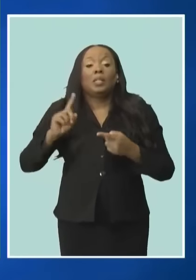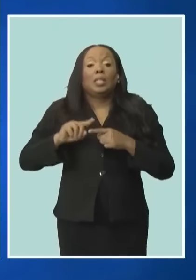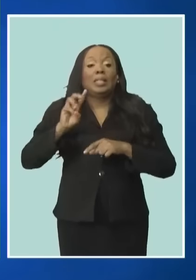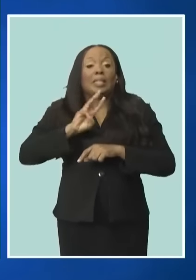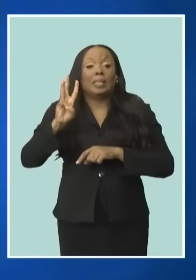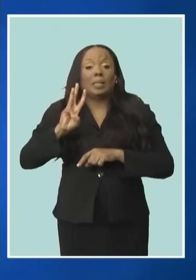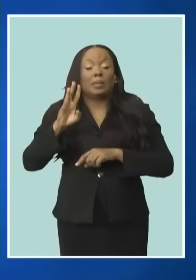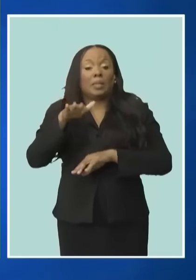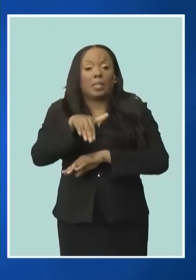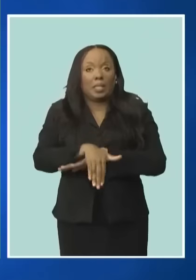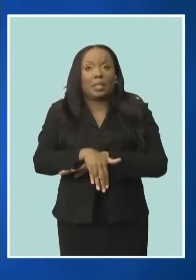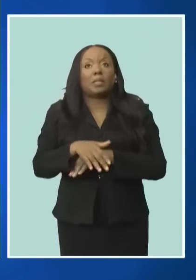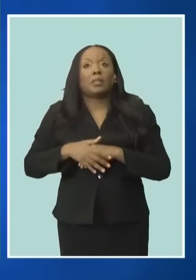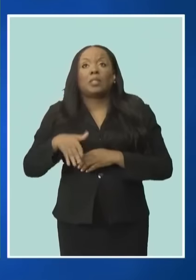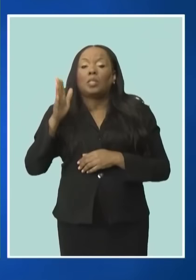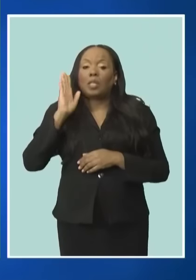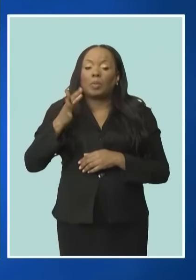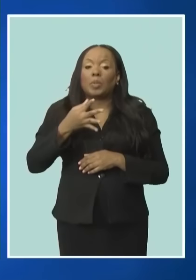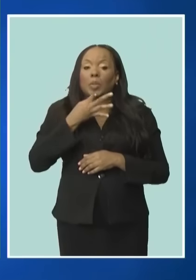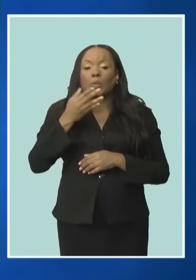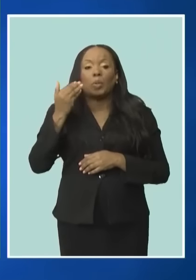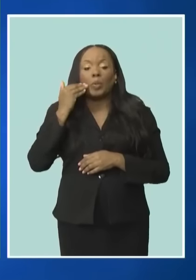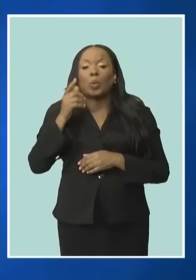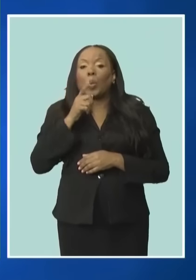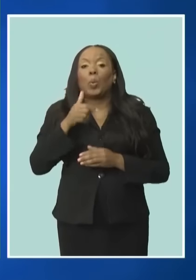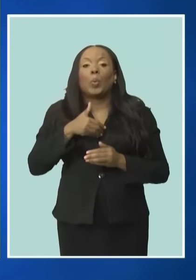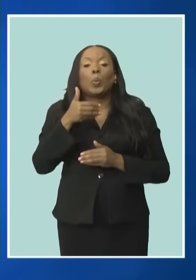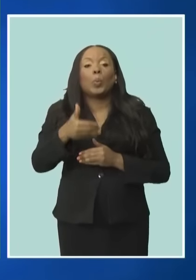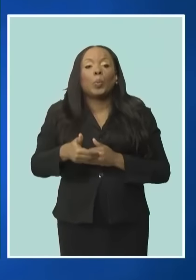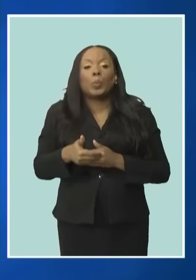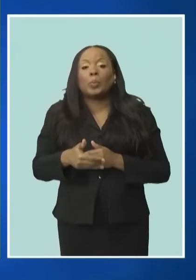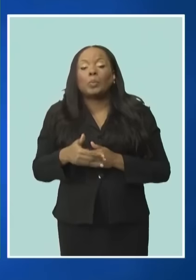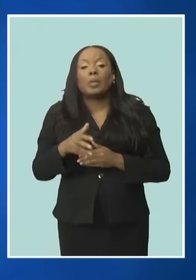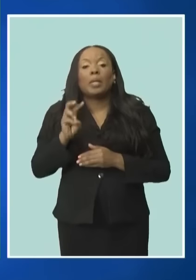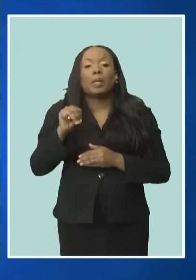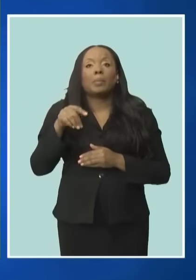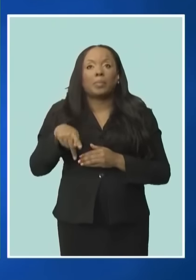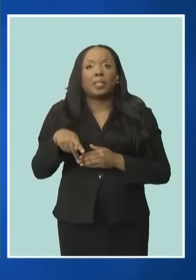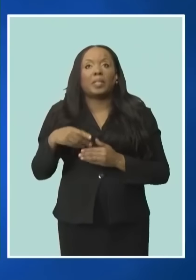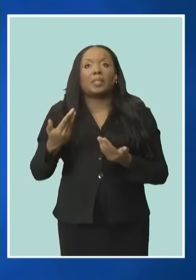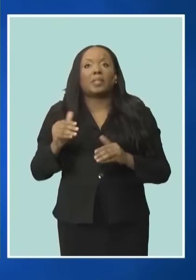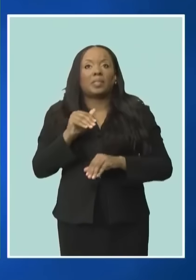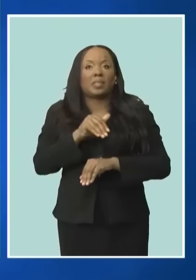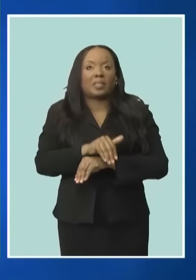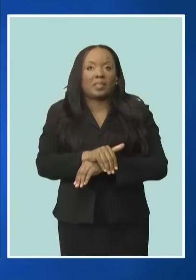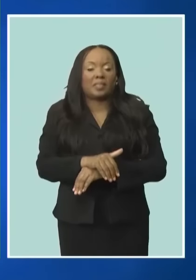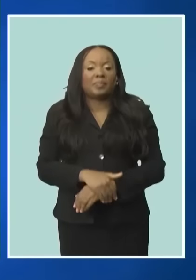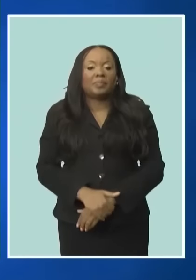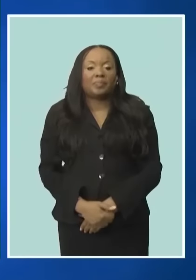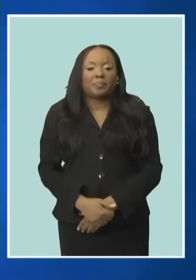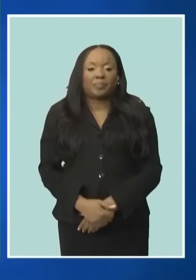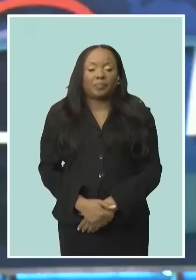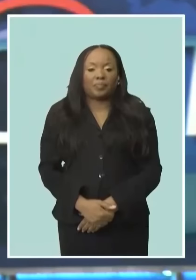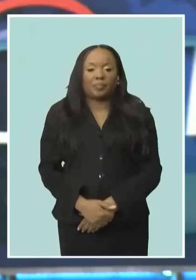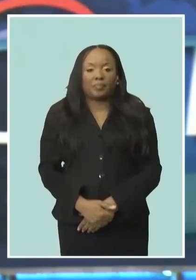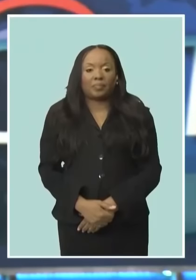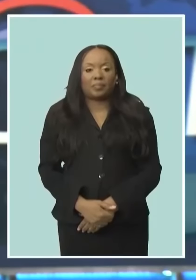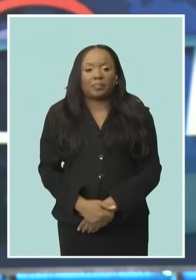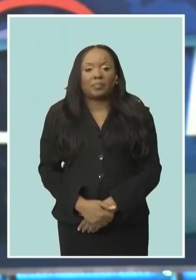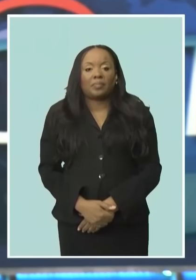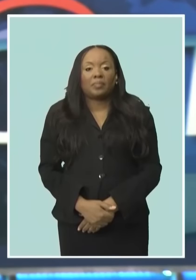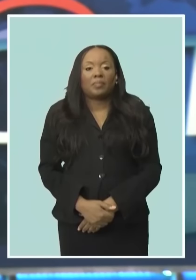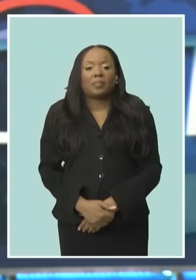votes will know who will be their next member of parliament sometime tonight. Anesta Henry, CBC News.